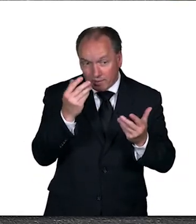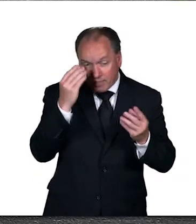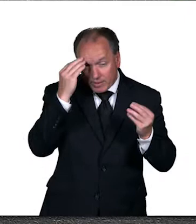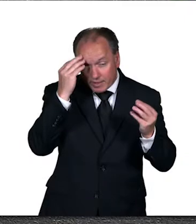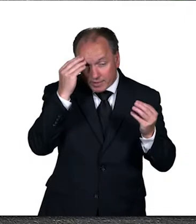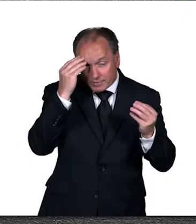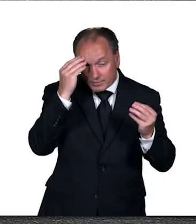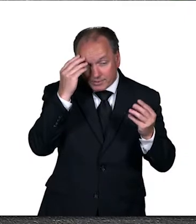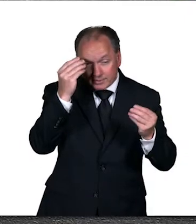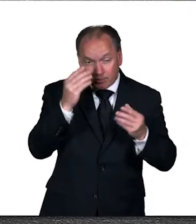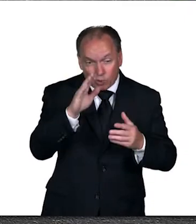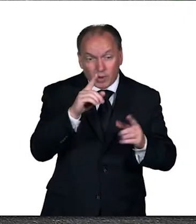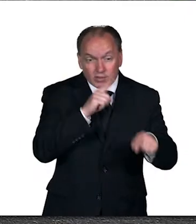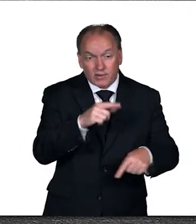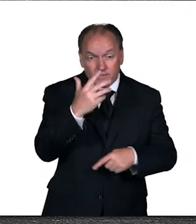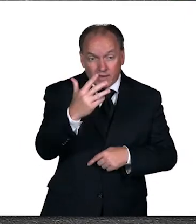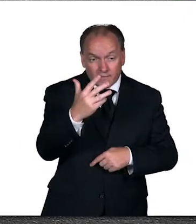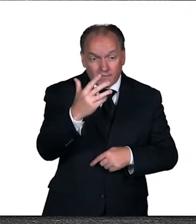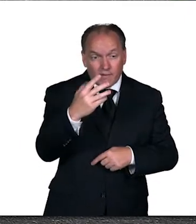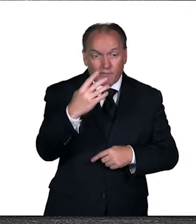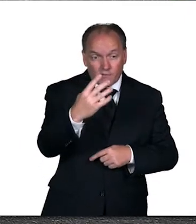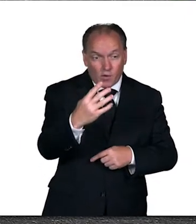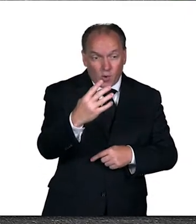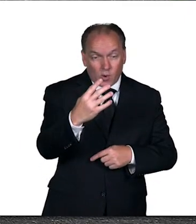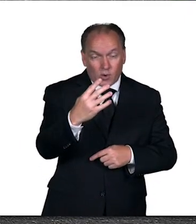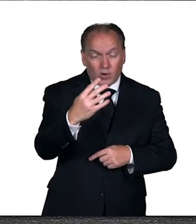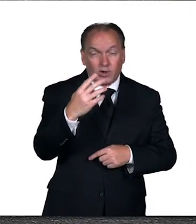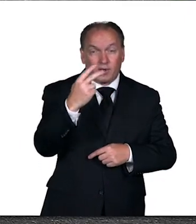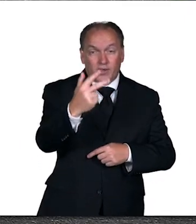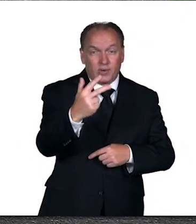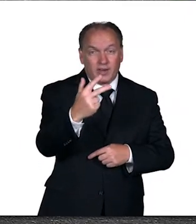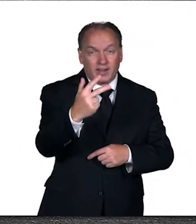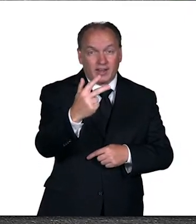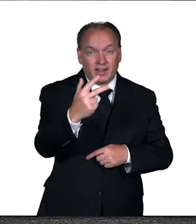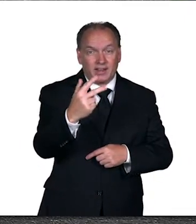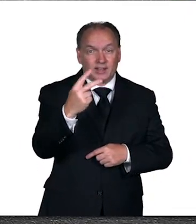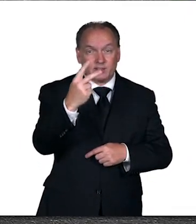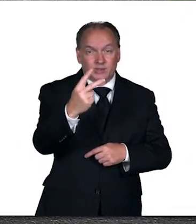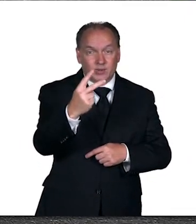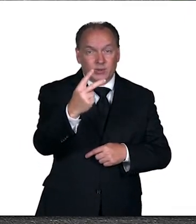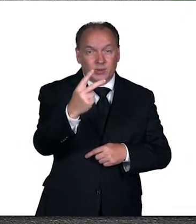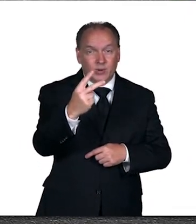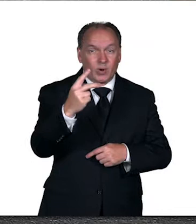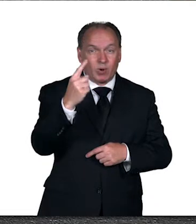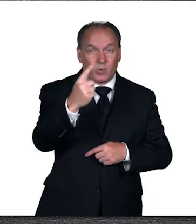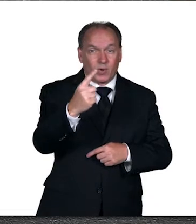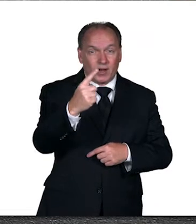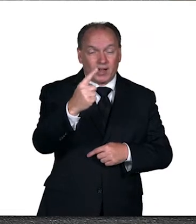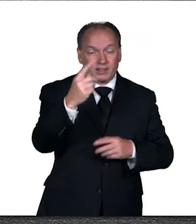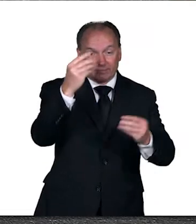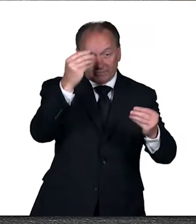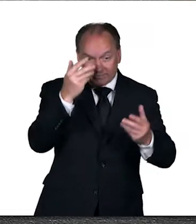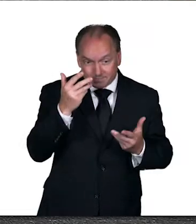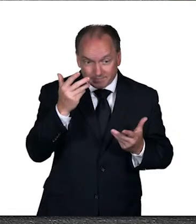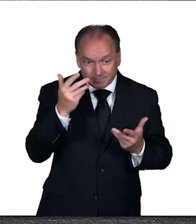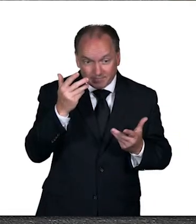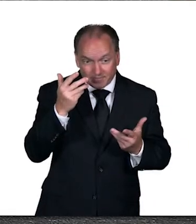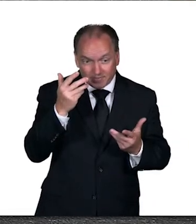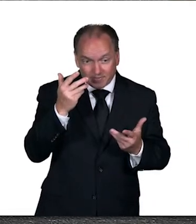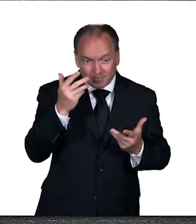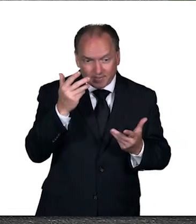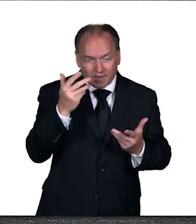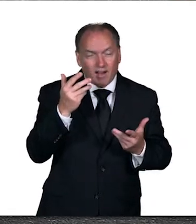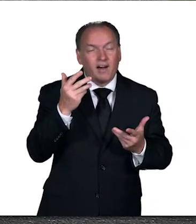think, and you're gonna shout your answer out in 5, 4, 3, 2, 1,